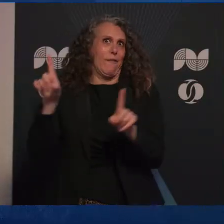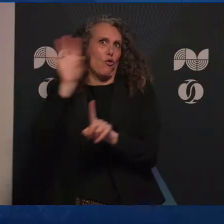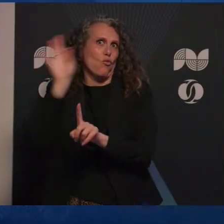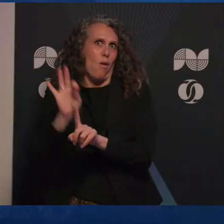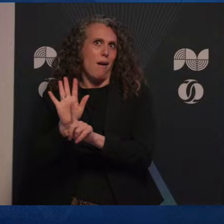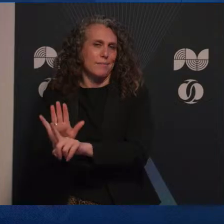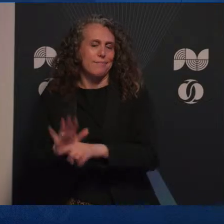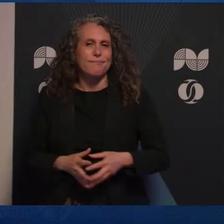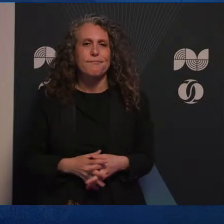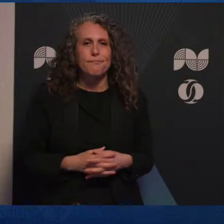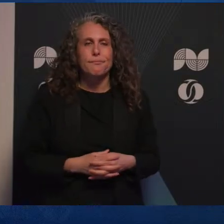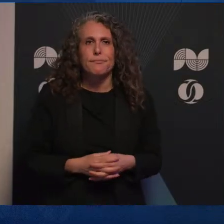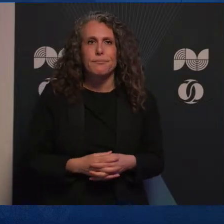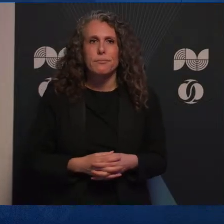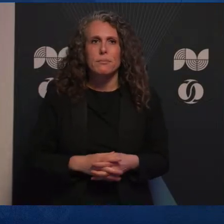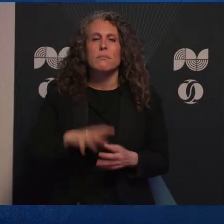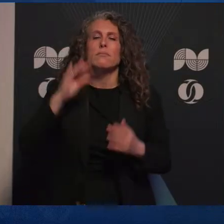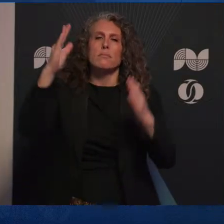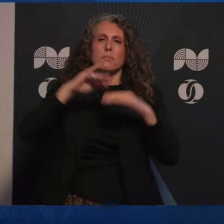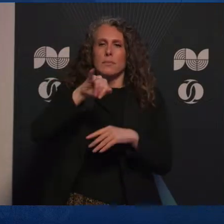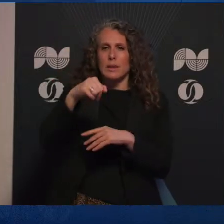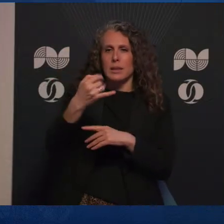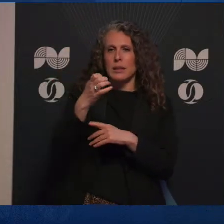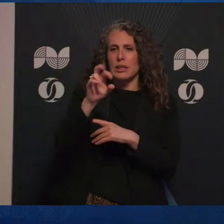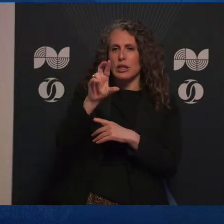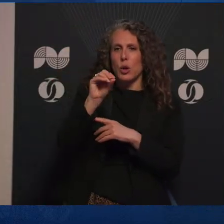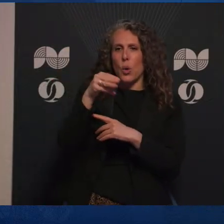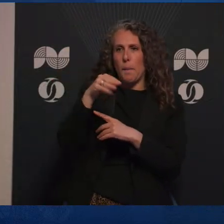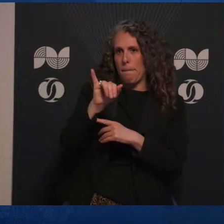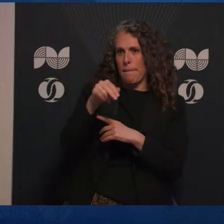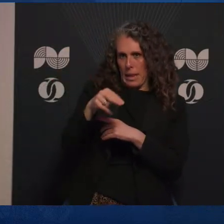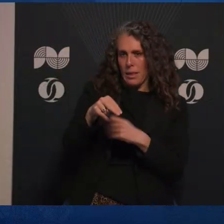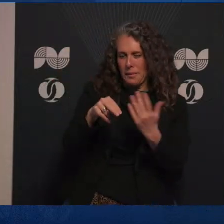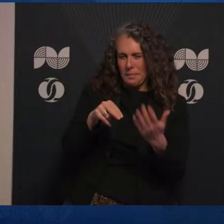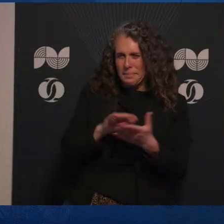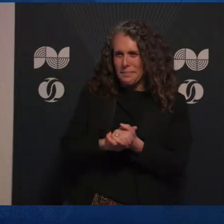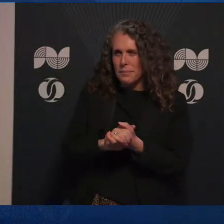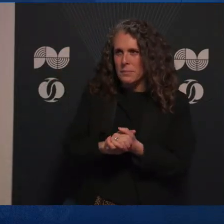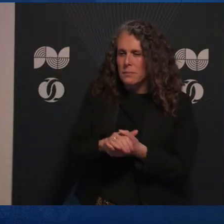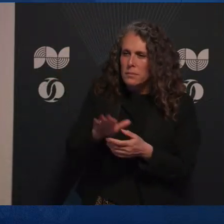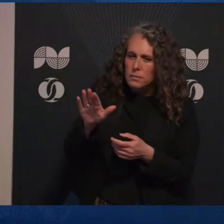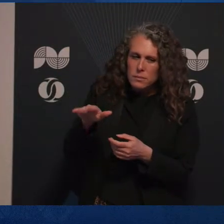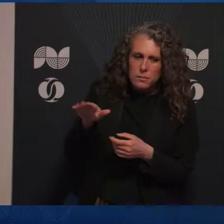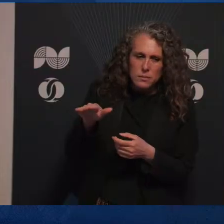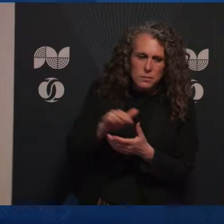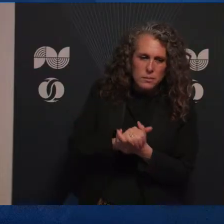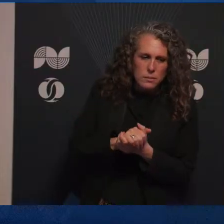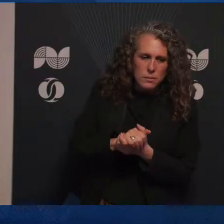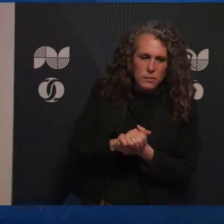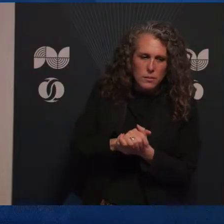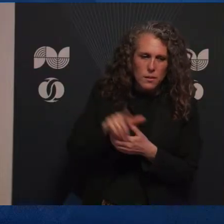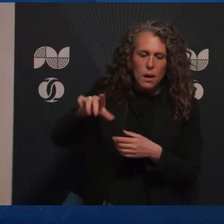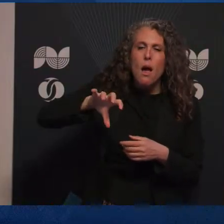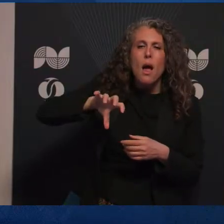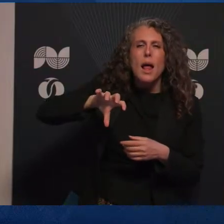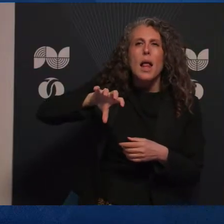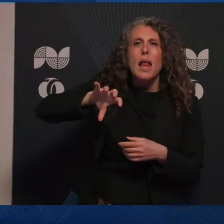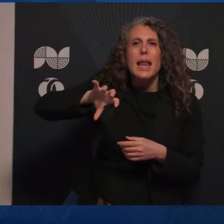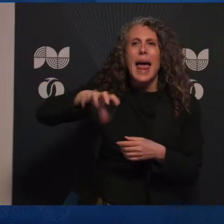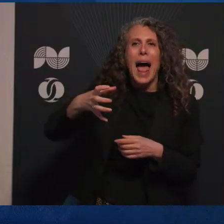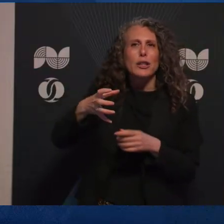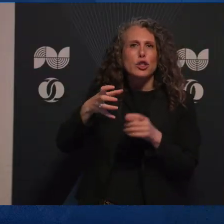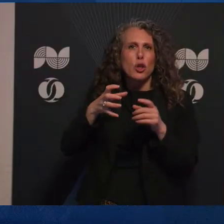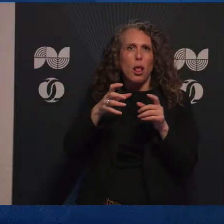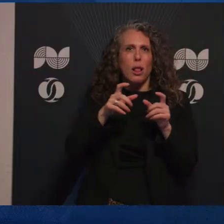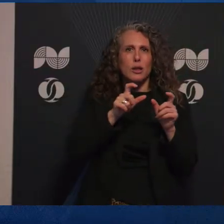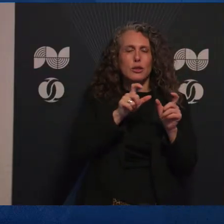you. Actually, I'll go to Jeremy just to pick up on that point about national security. That I think previously we all